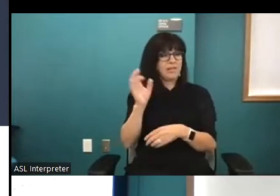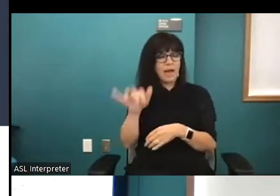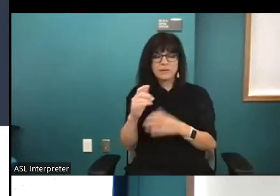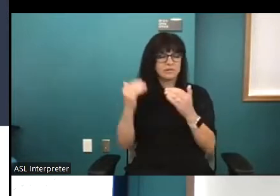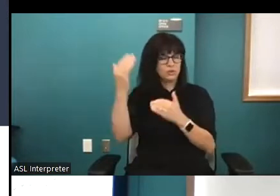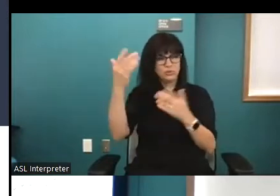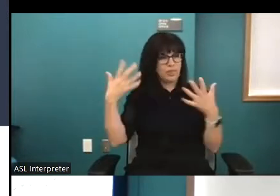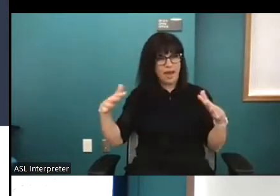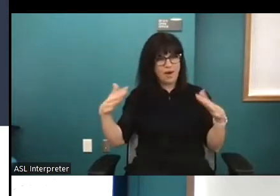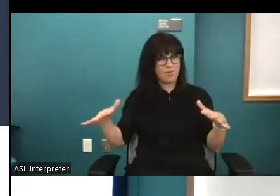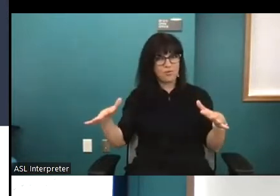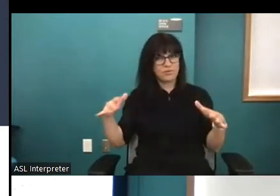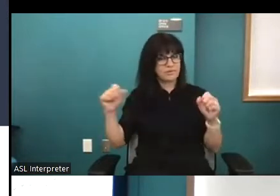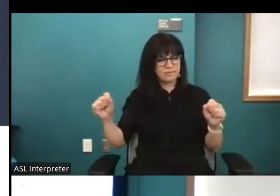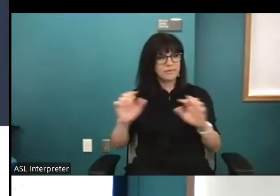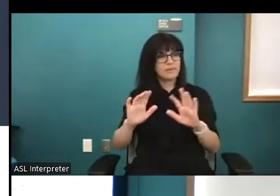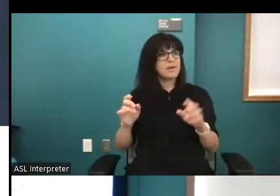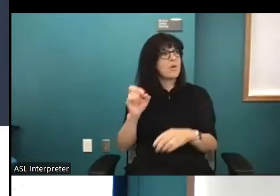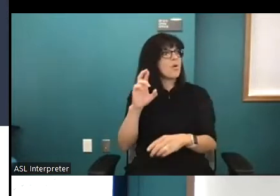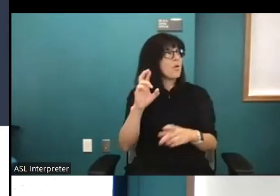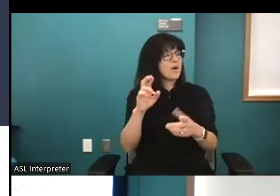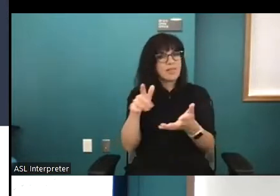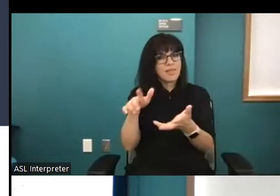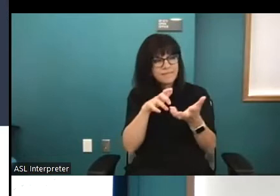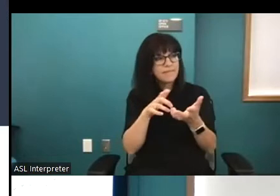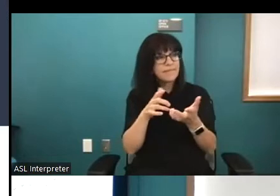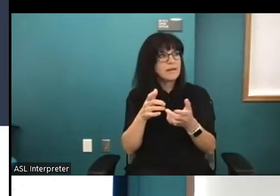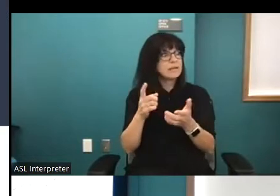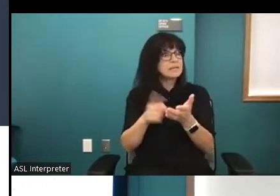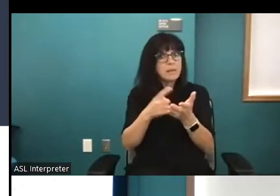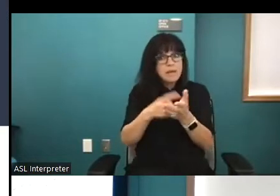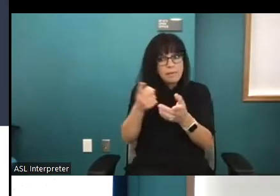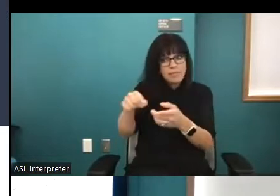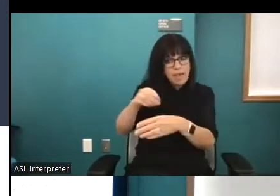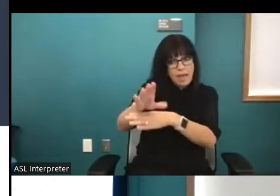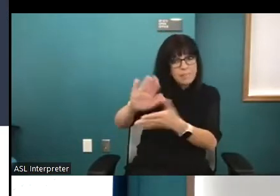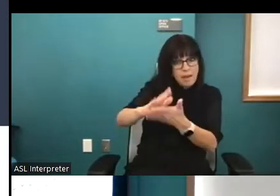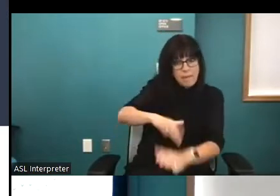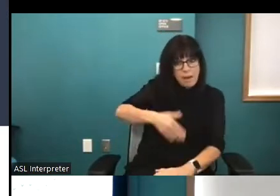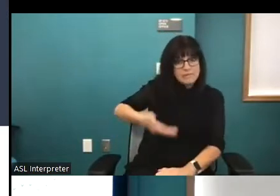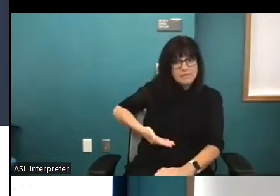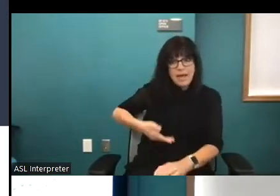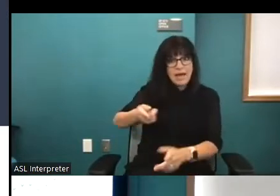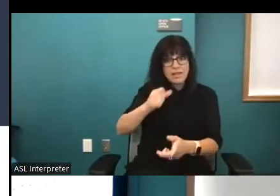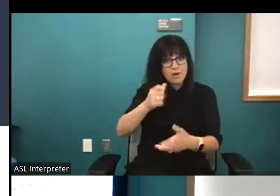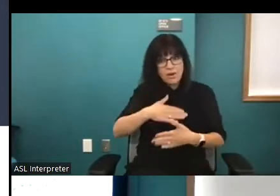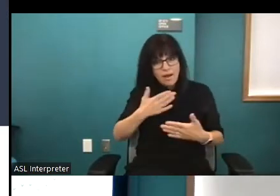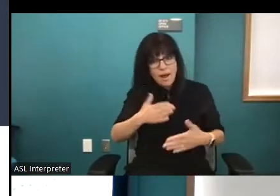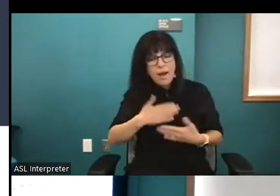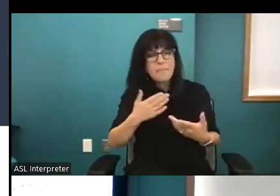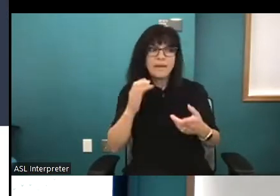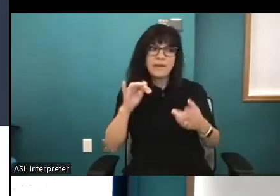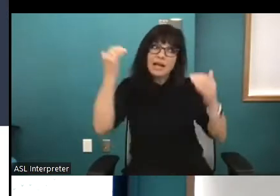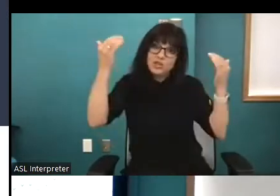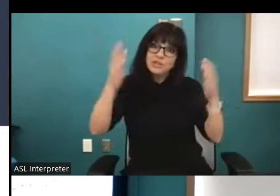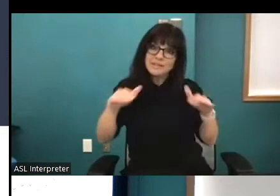loud. Or sometimes, they'll get upset too, right? Like if it's too loud, they're not going to be happy. That goes for adults